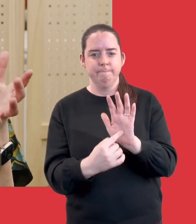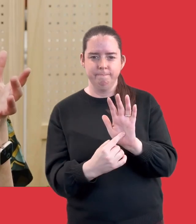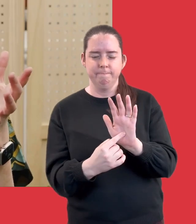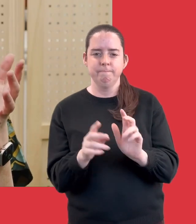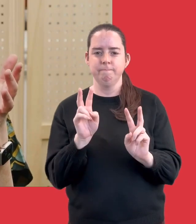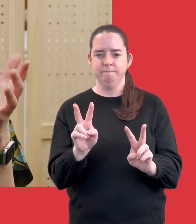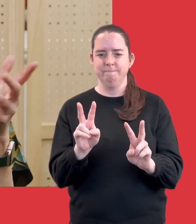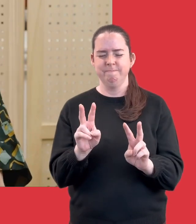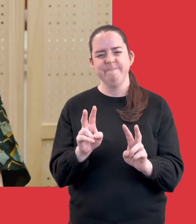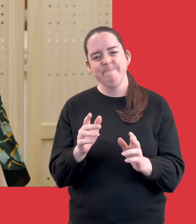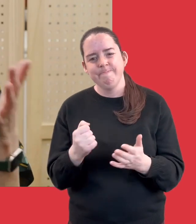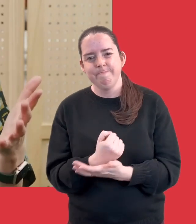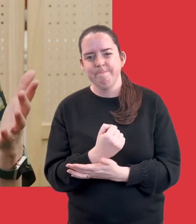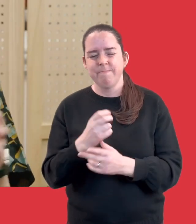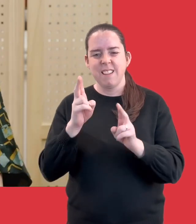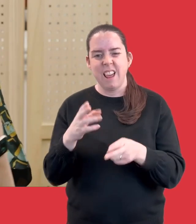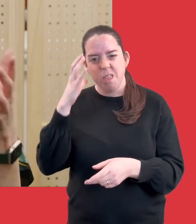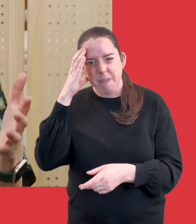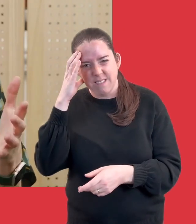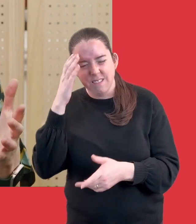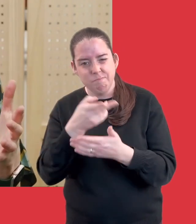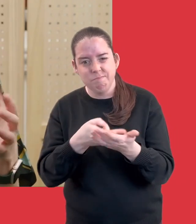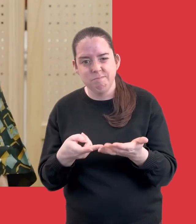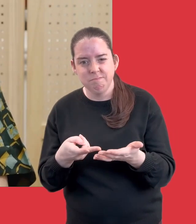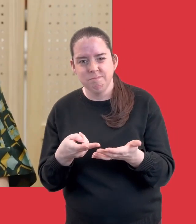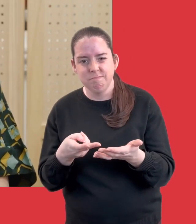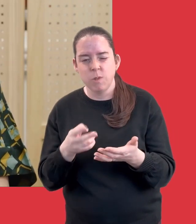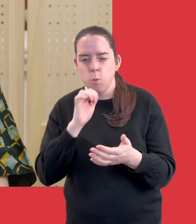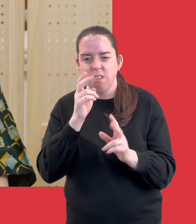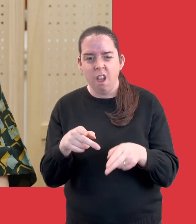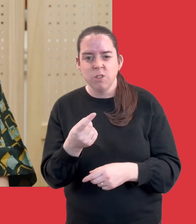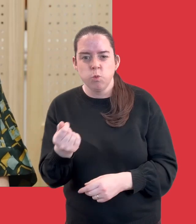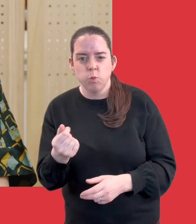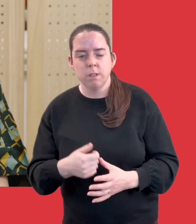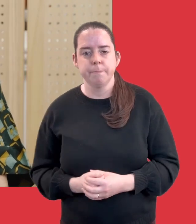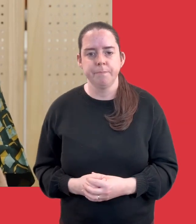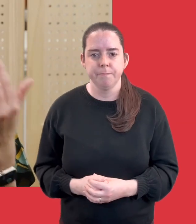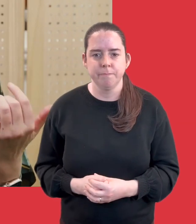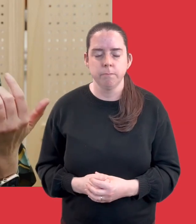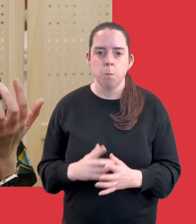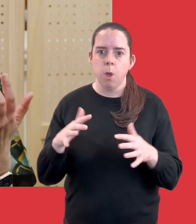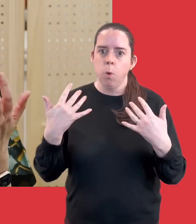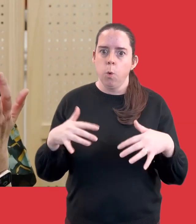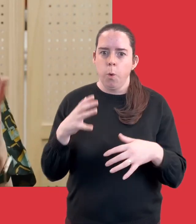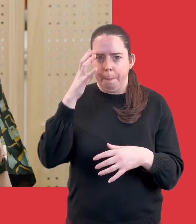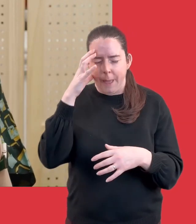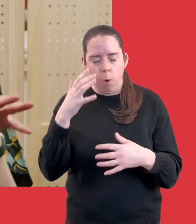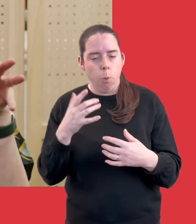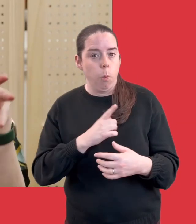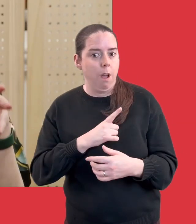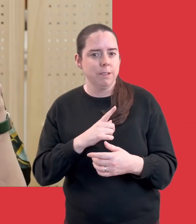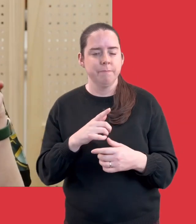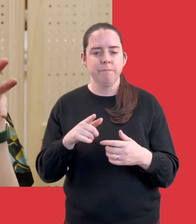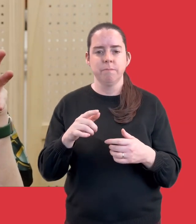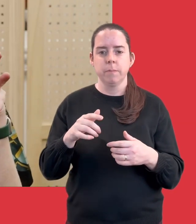moment that we meet her. She's very sadly on her deathbed, but but it's a kind of extraordinary deathbed because it's also